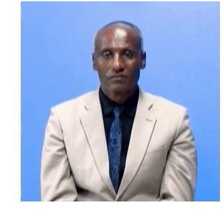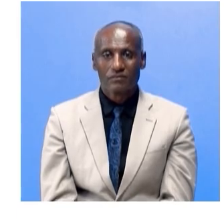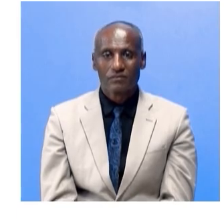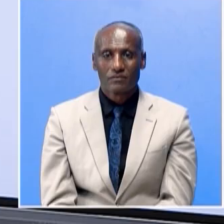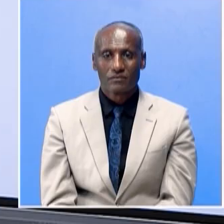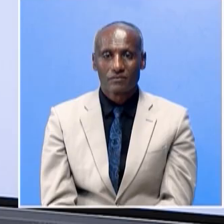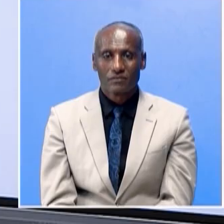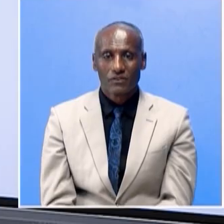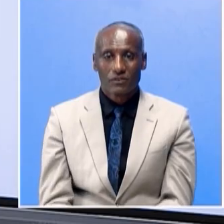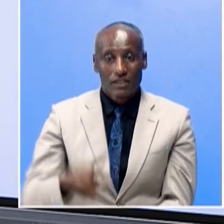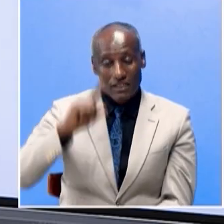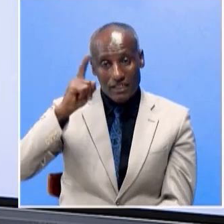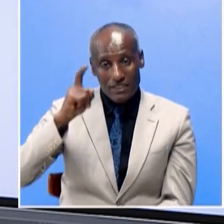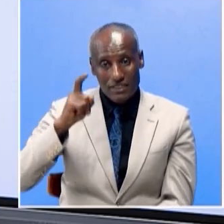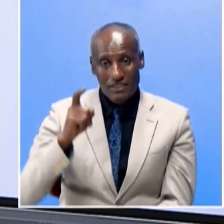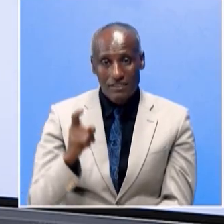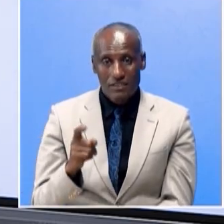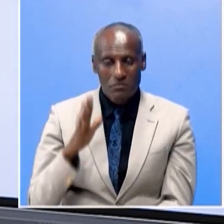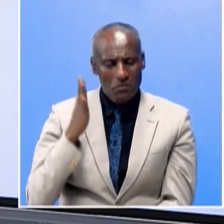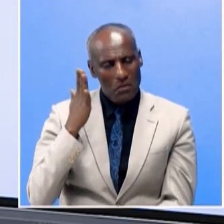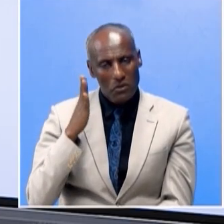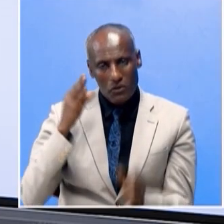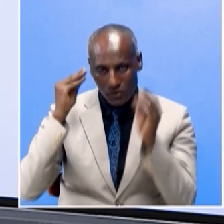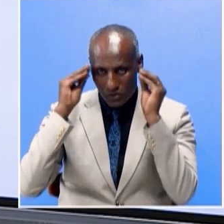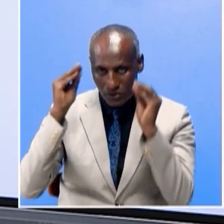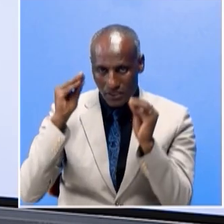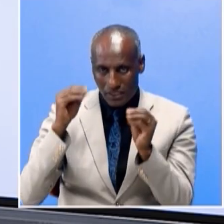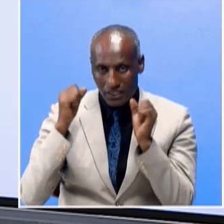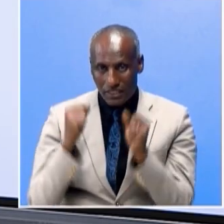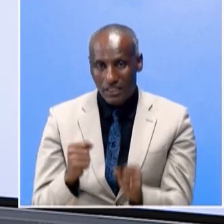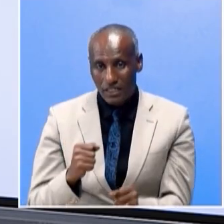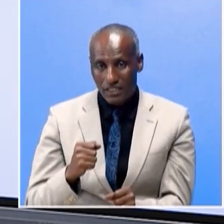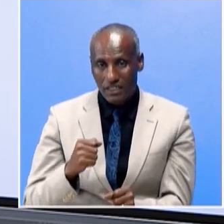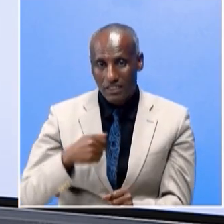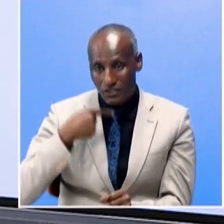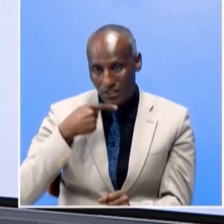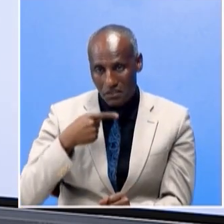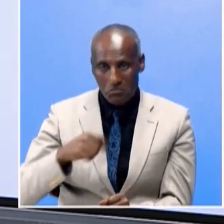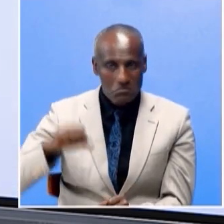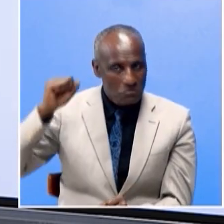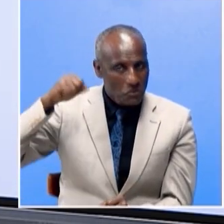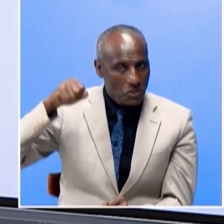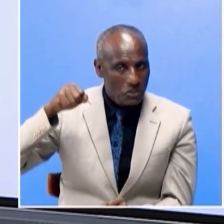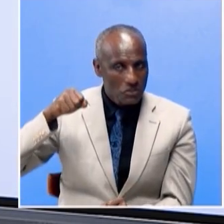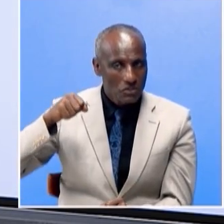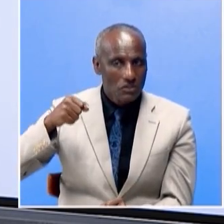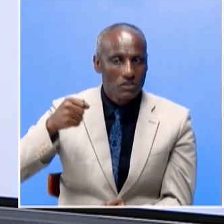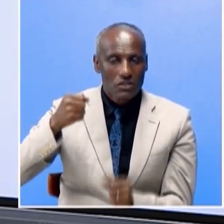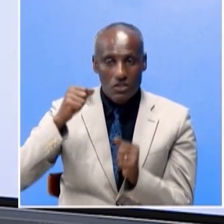We can ask in such ways. Maybe your teacher can say, yes, you can. Yes,